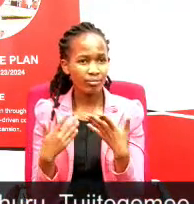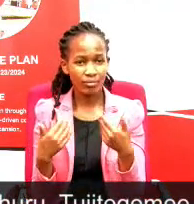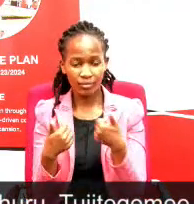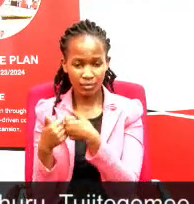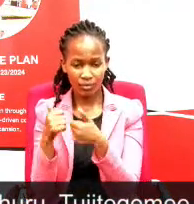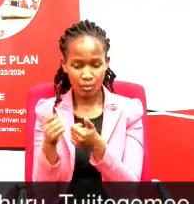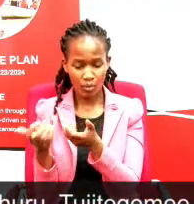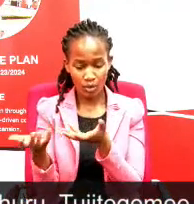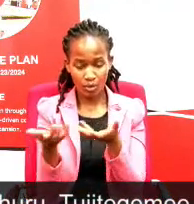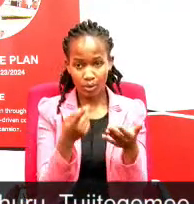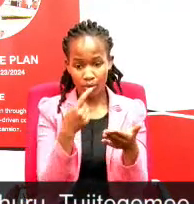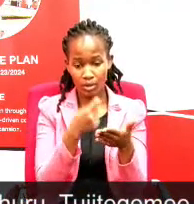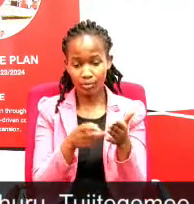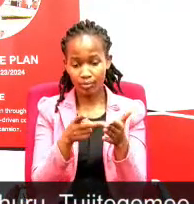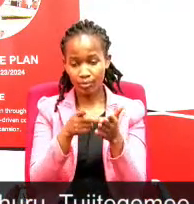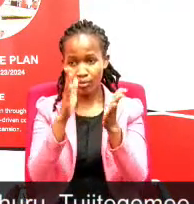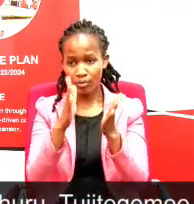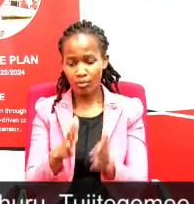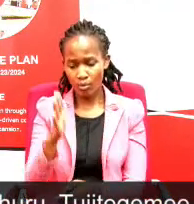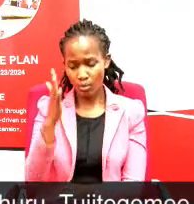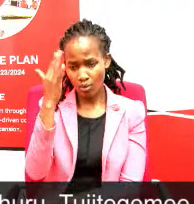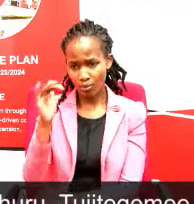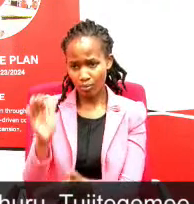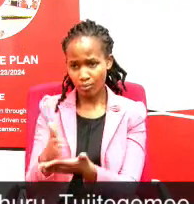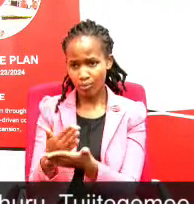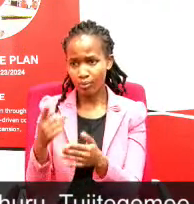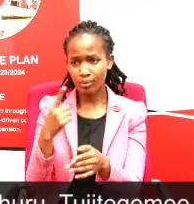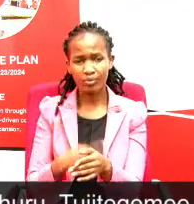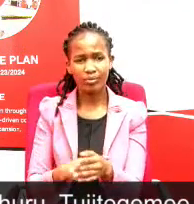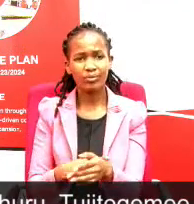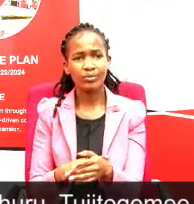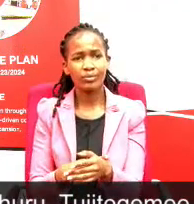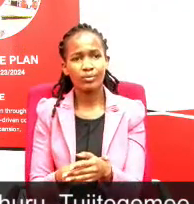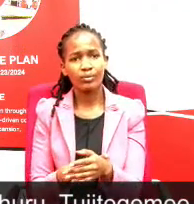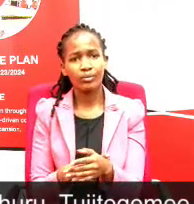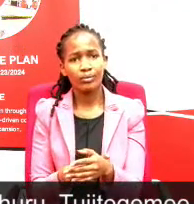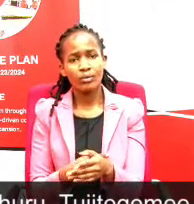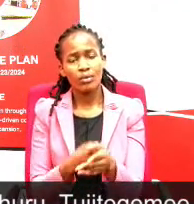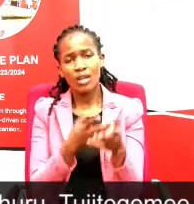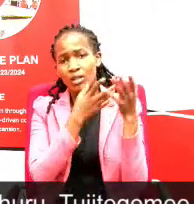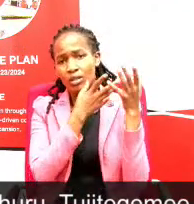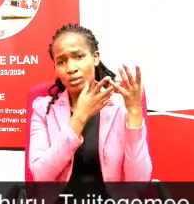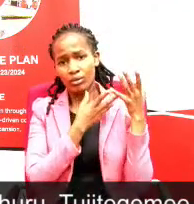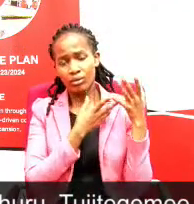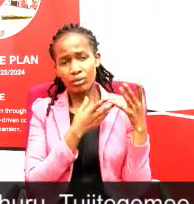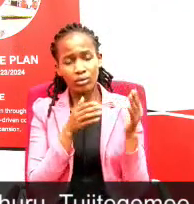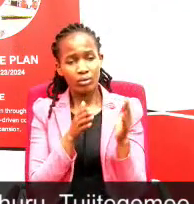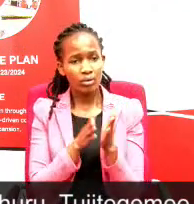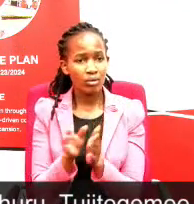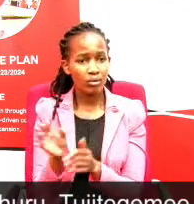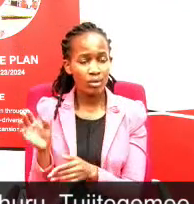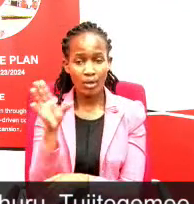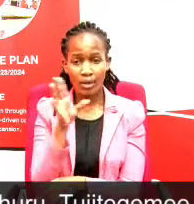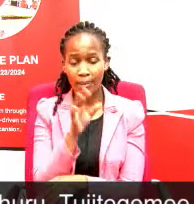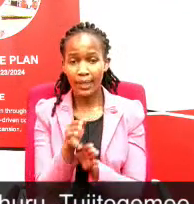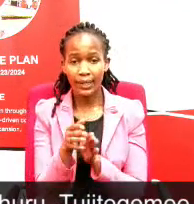challenge it is bringing to a taxpayer, because sometimes we are now burdened with the misdeeds